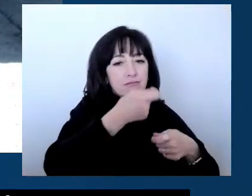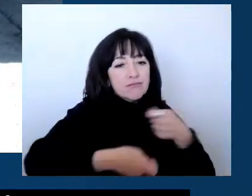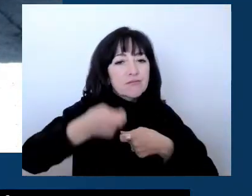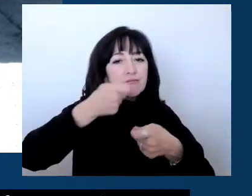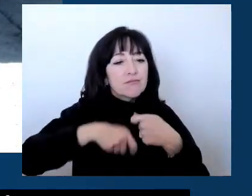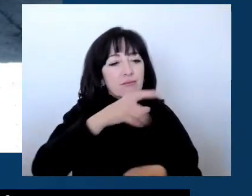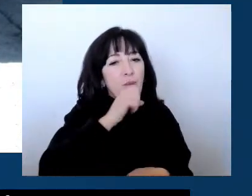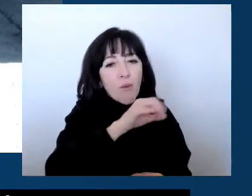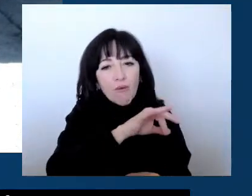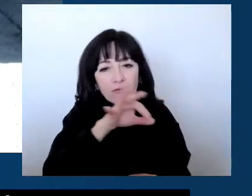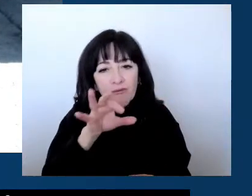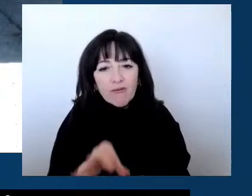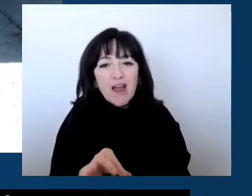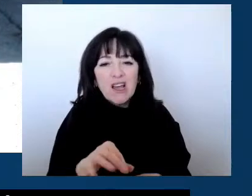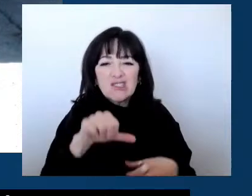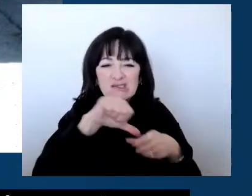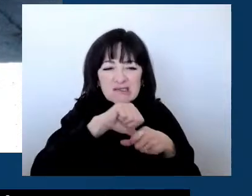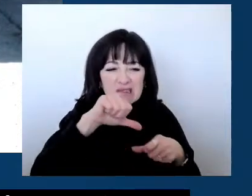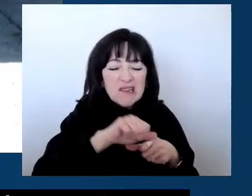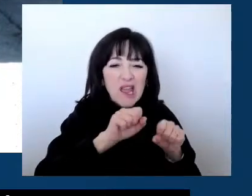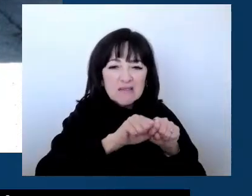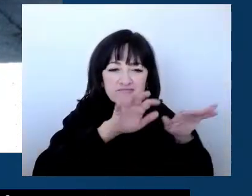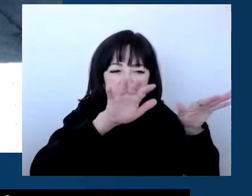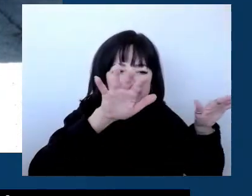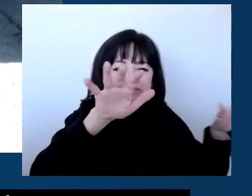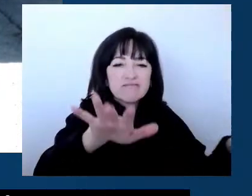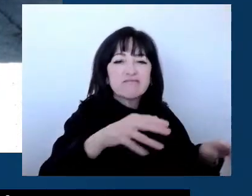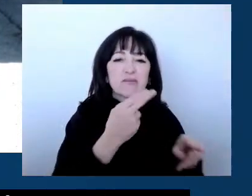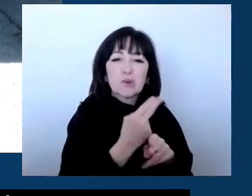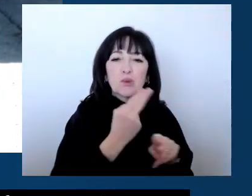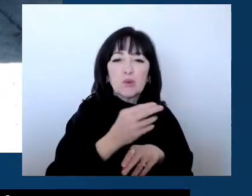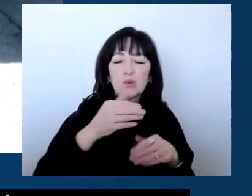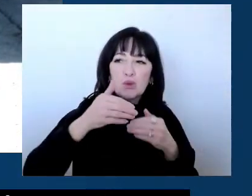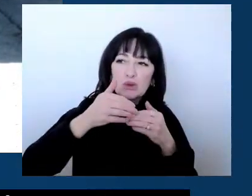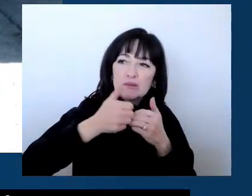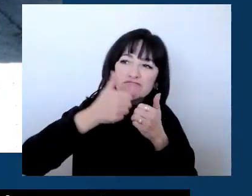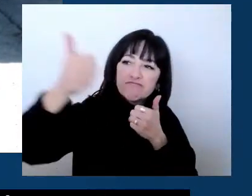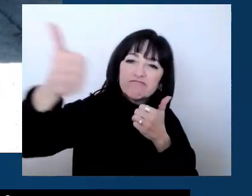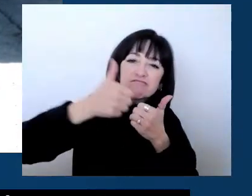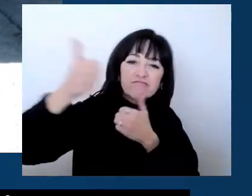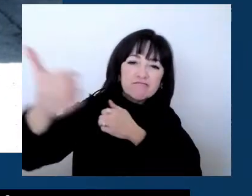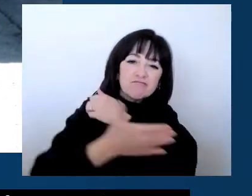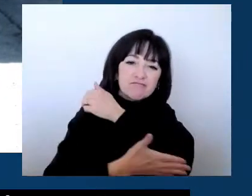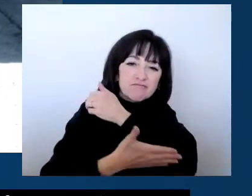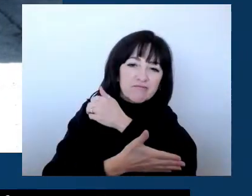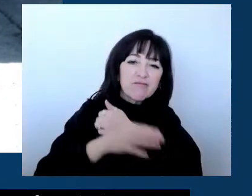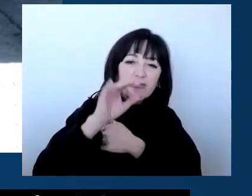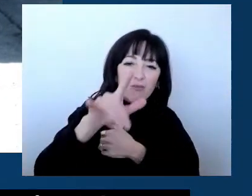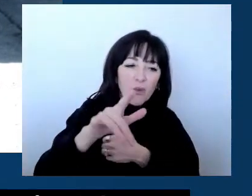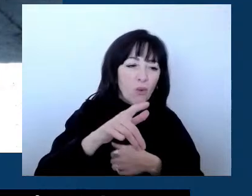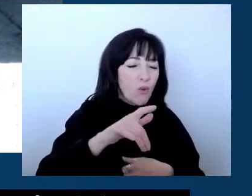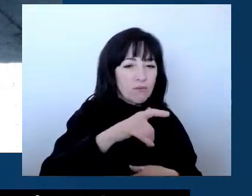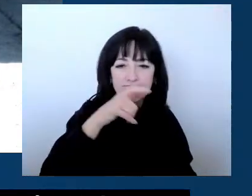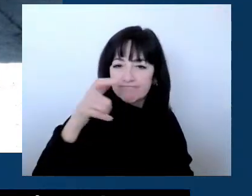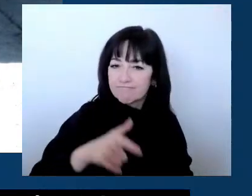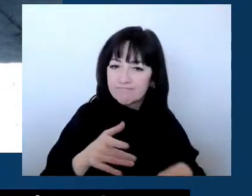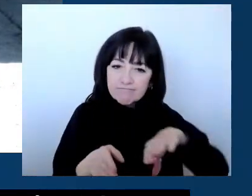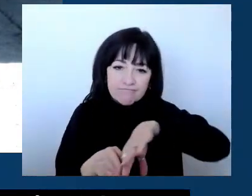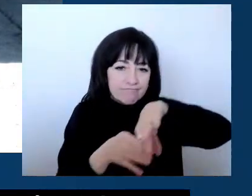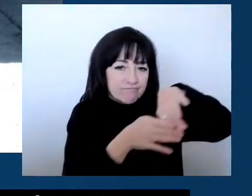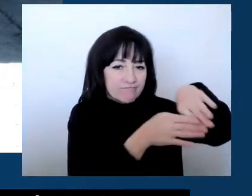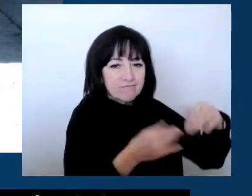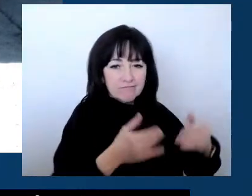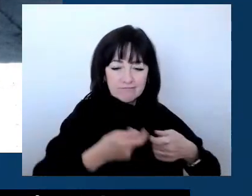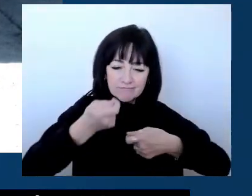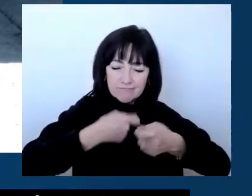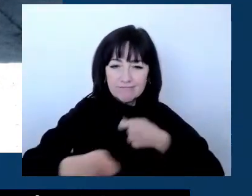it will bring significant resources to build that infrastructure and to take us into the future. And